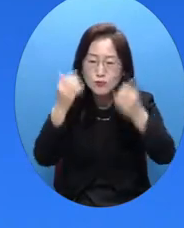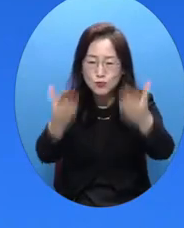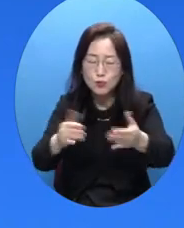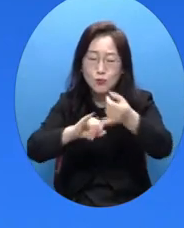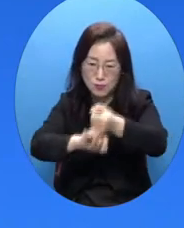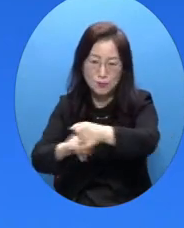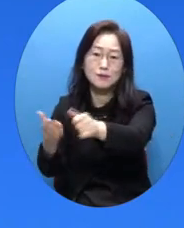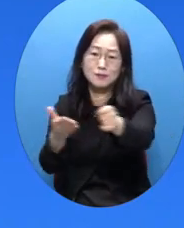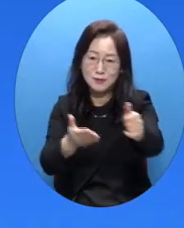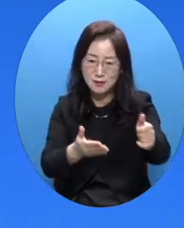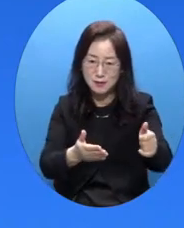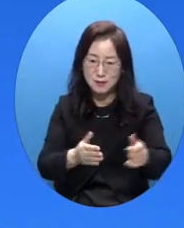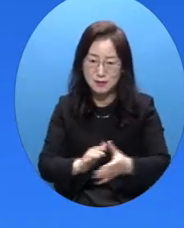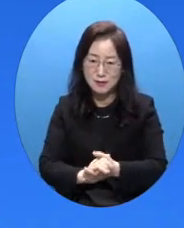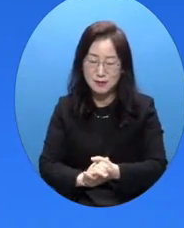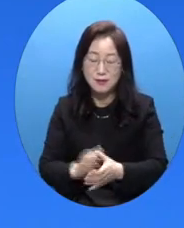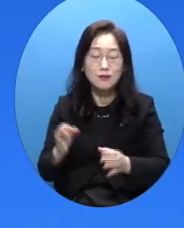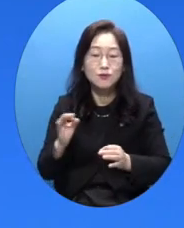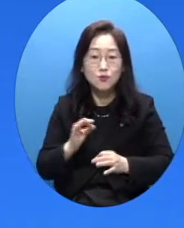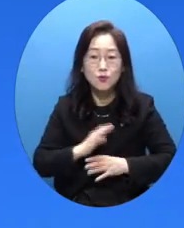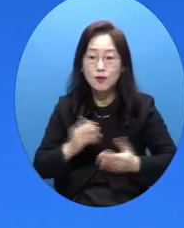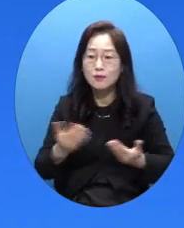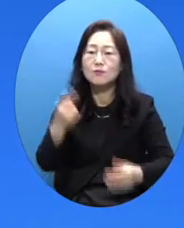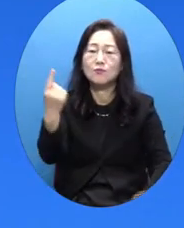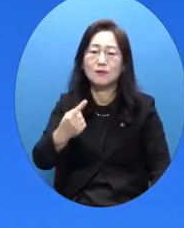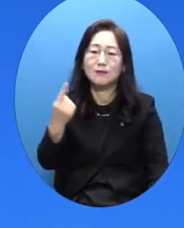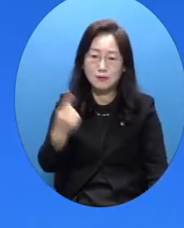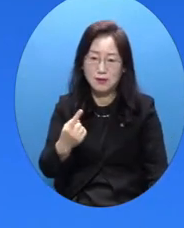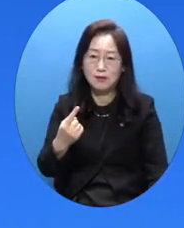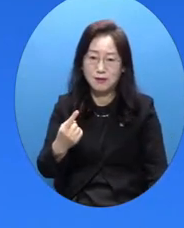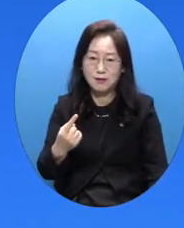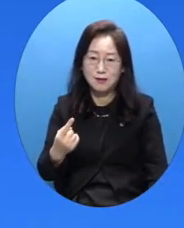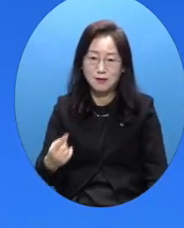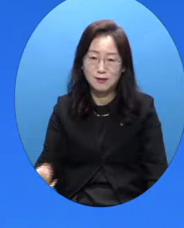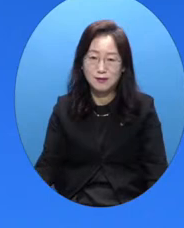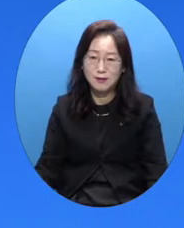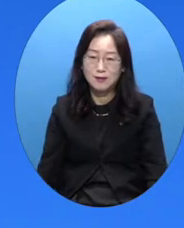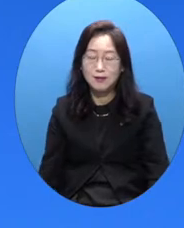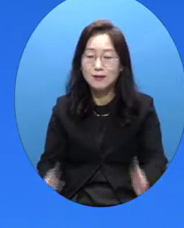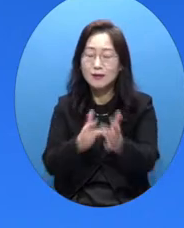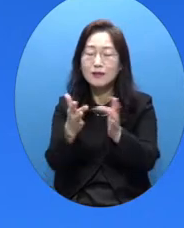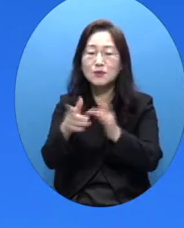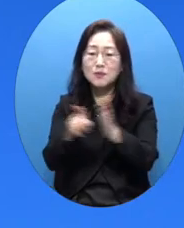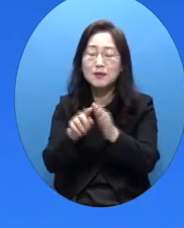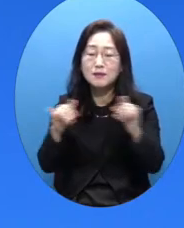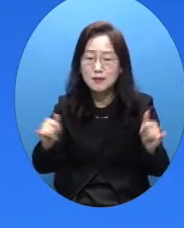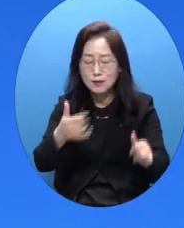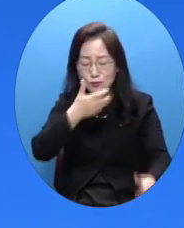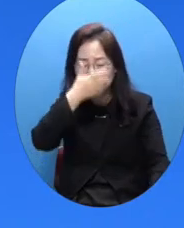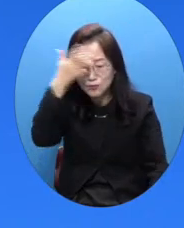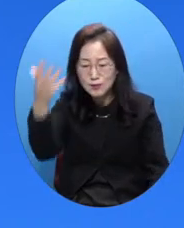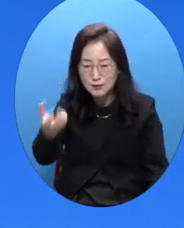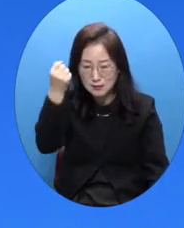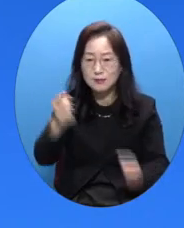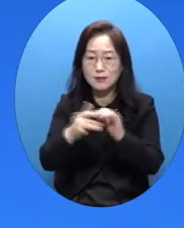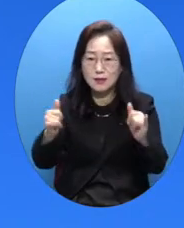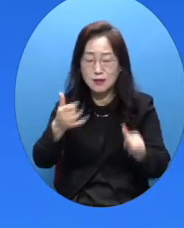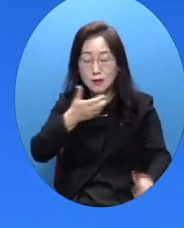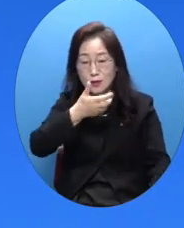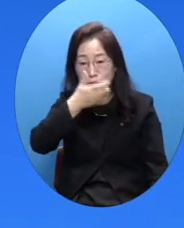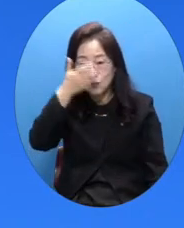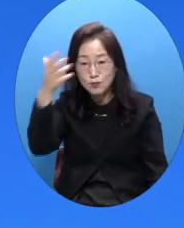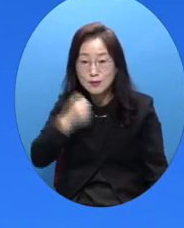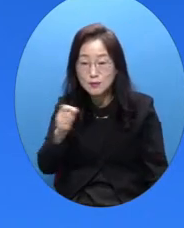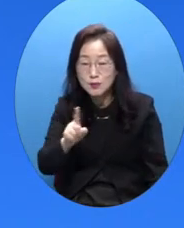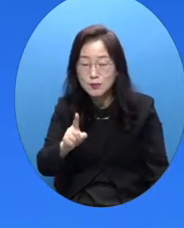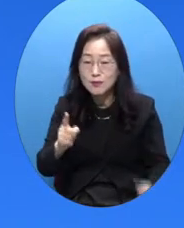so we as Christians must be at the Forefront of loving one another and speaking good words